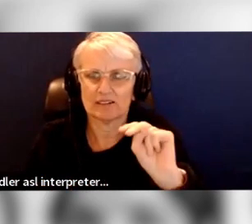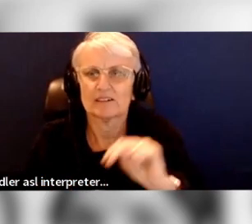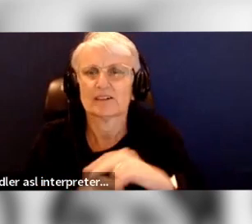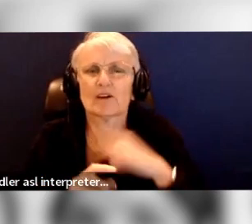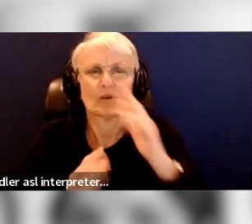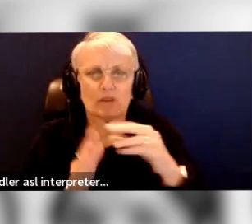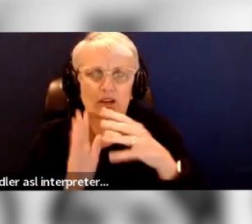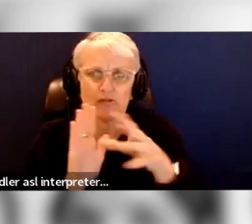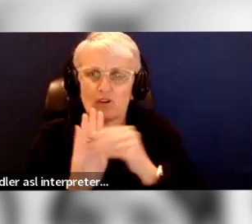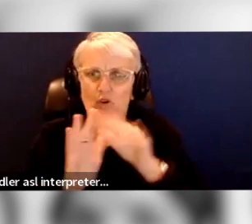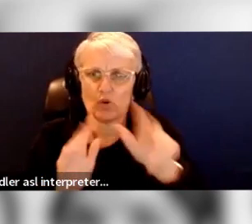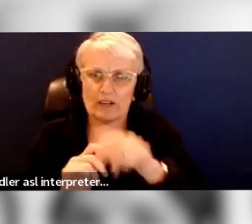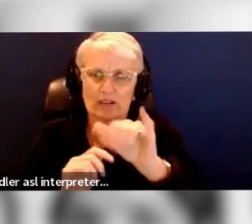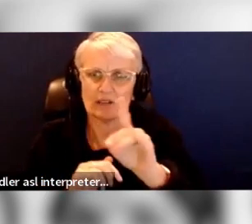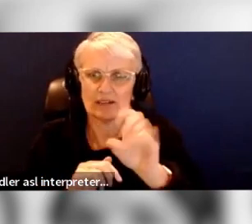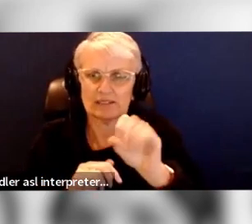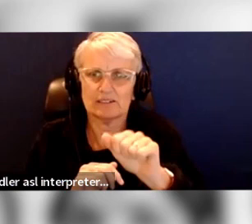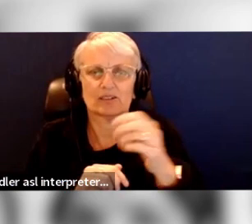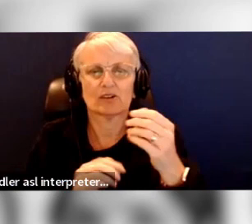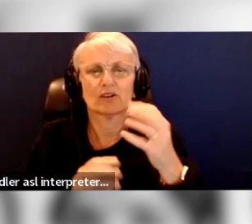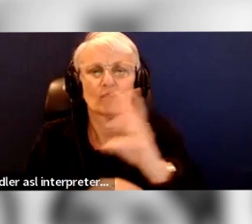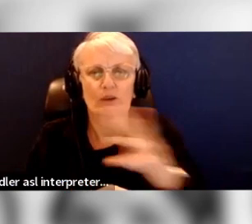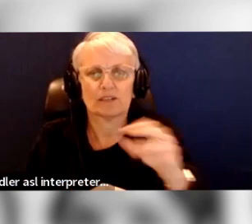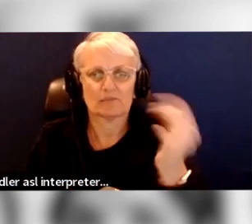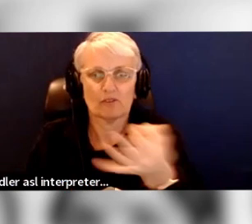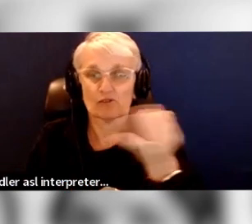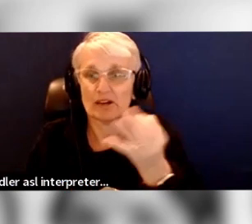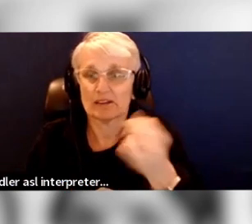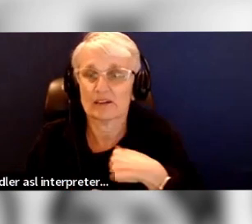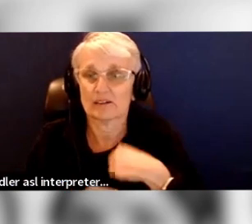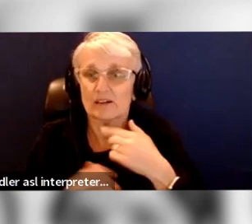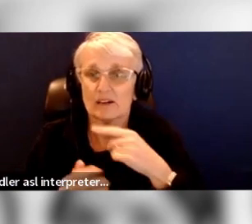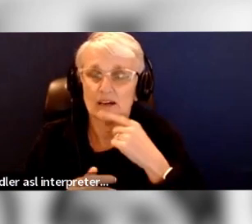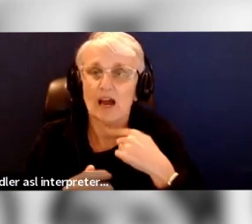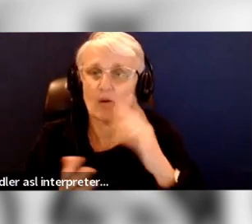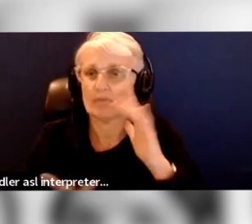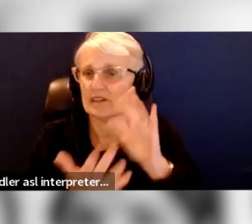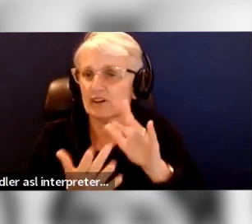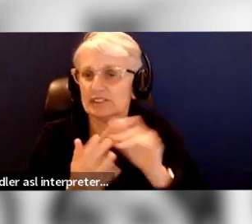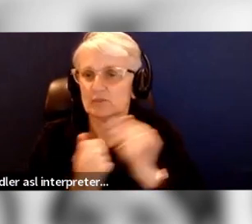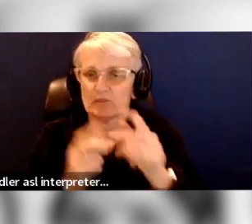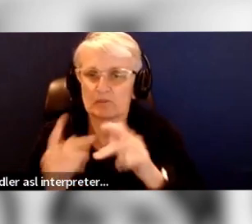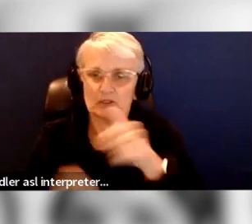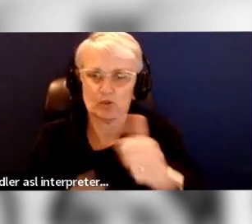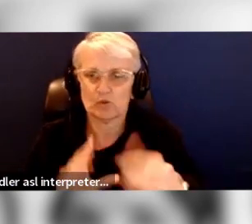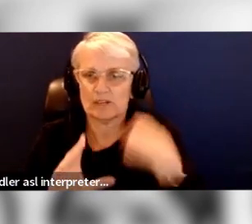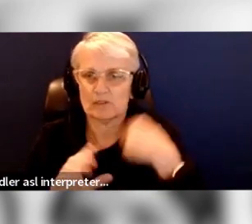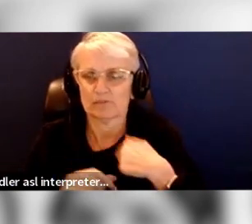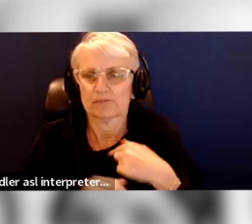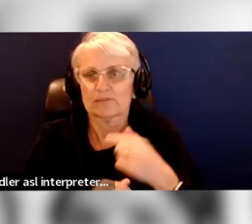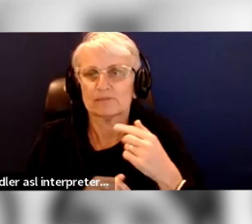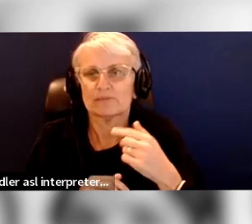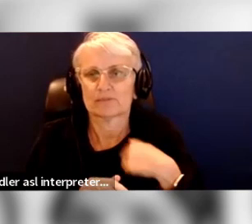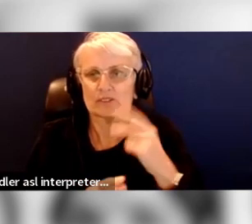recording of this on our IDEA Fund website by this Friday. And otherwise, I will be in touch with those who email me. So I'll keep